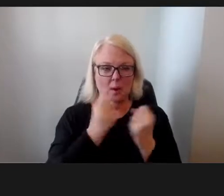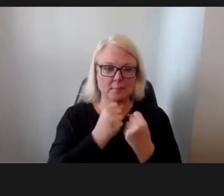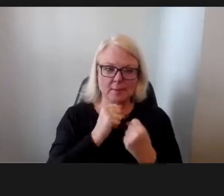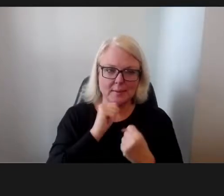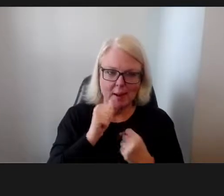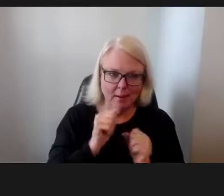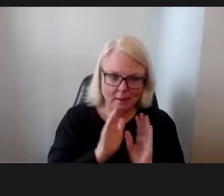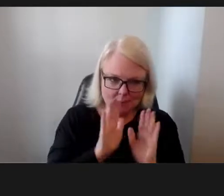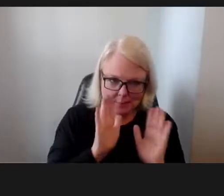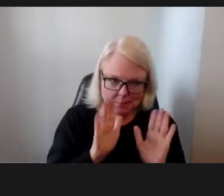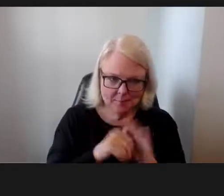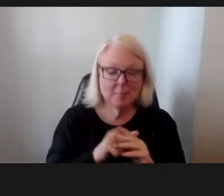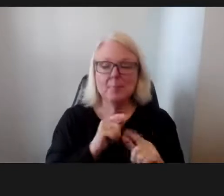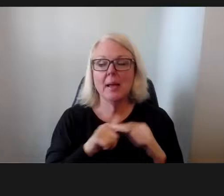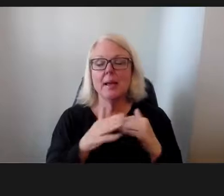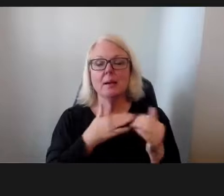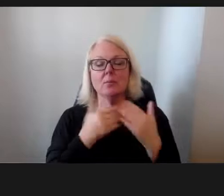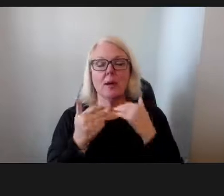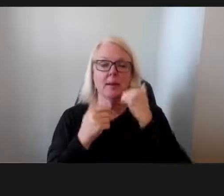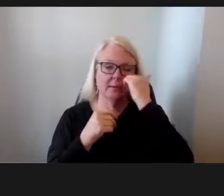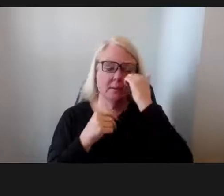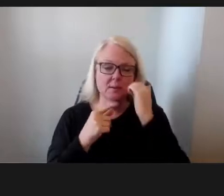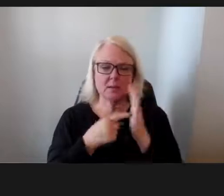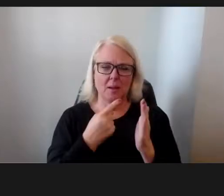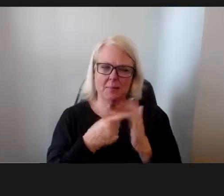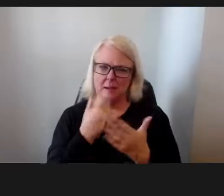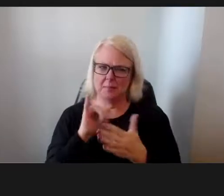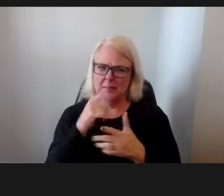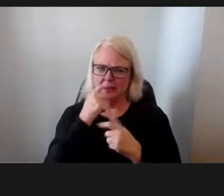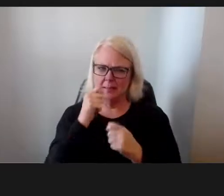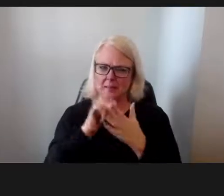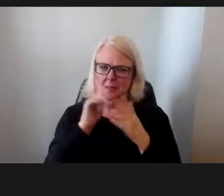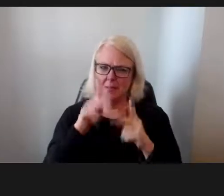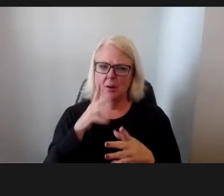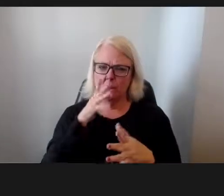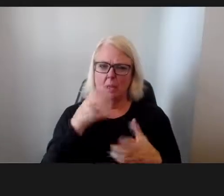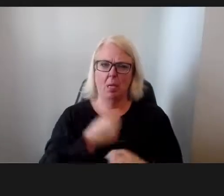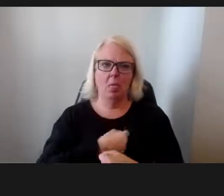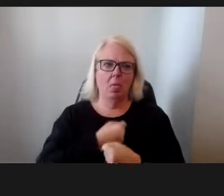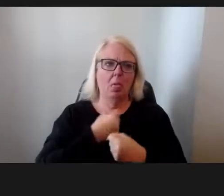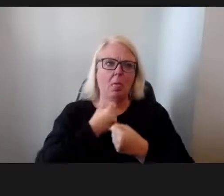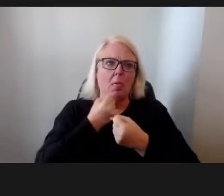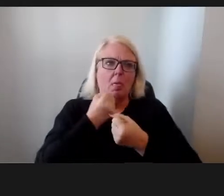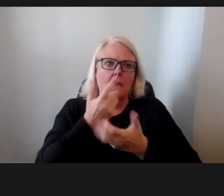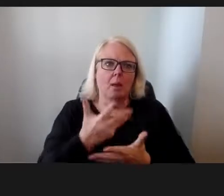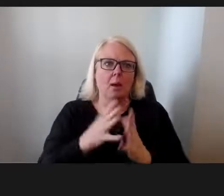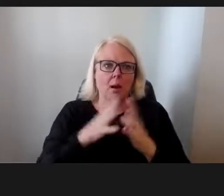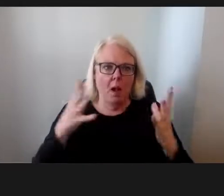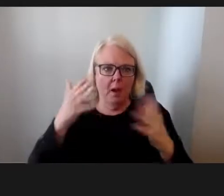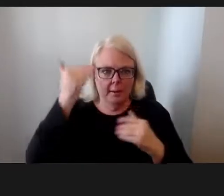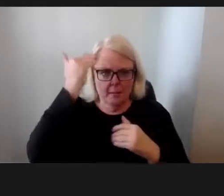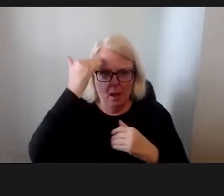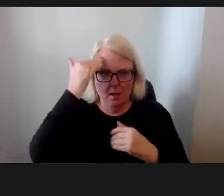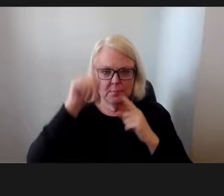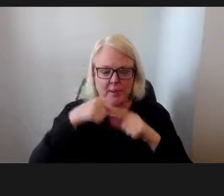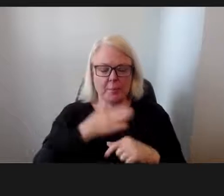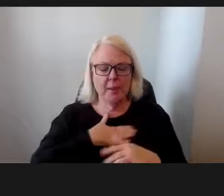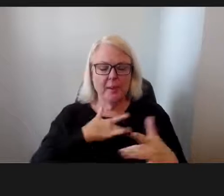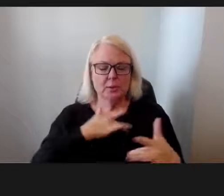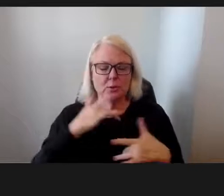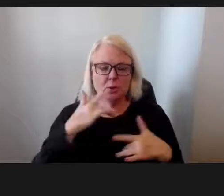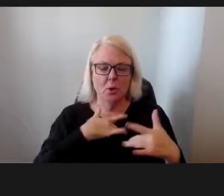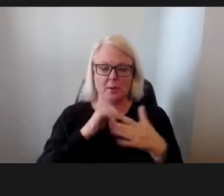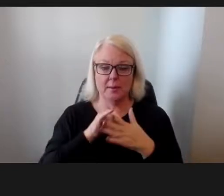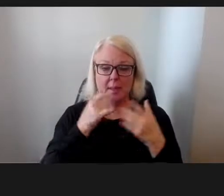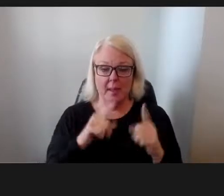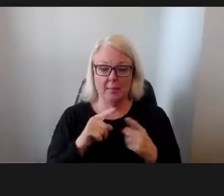awesome. But sometimes, interestingly, the person will unleash a lot of knowledge about my concern. This